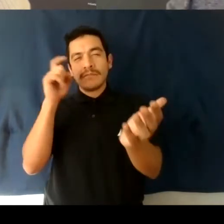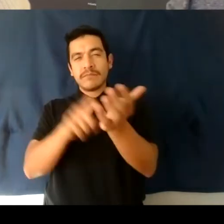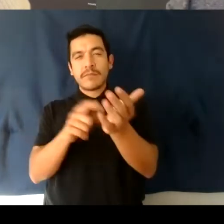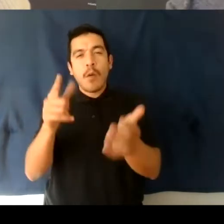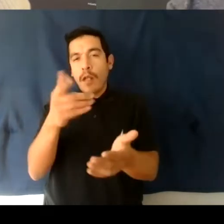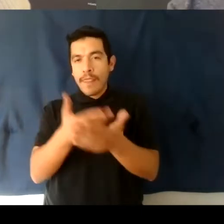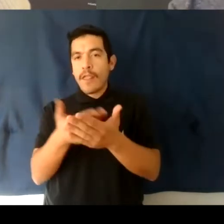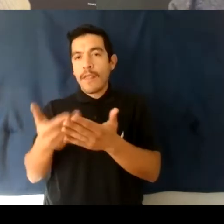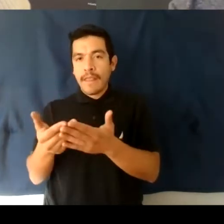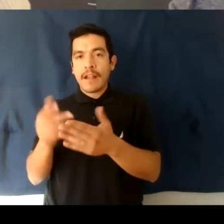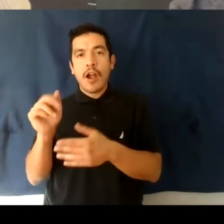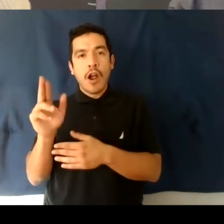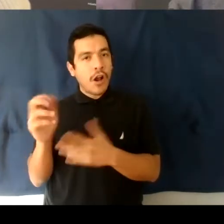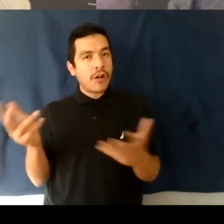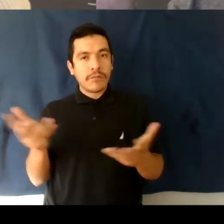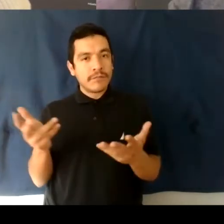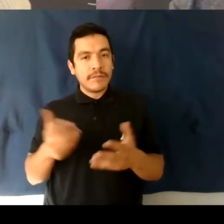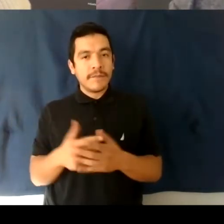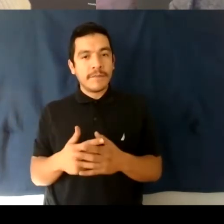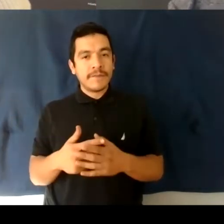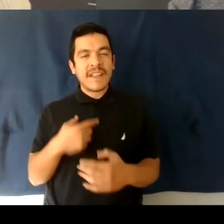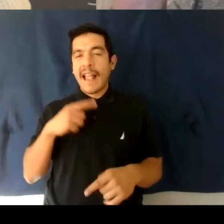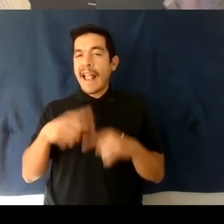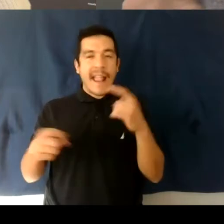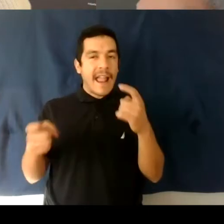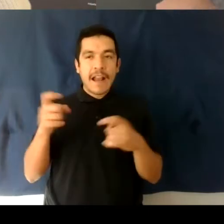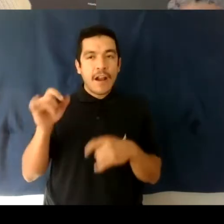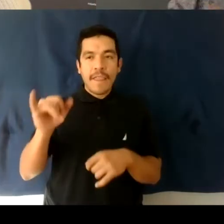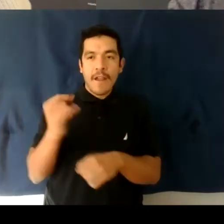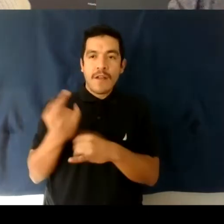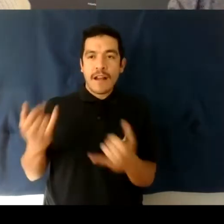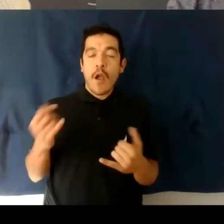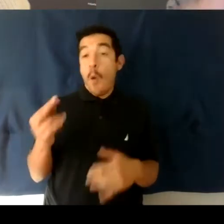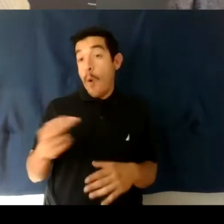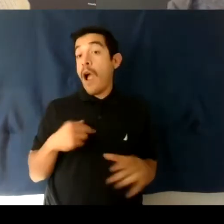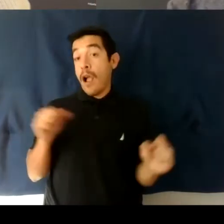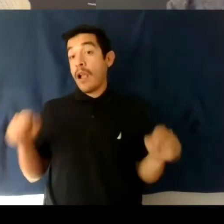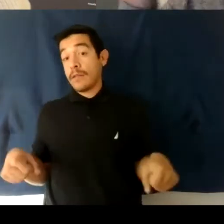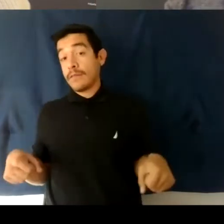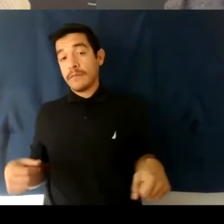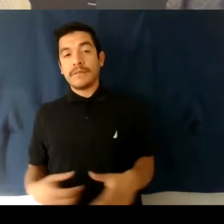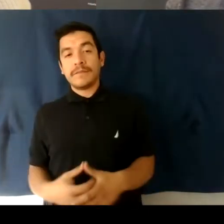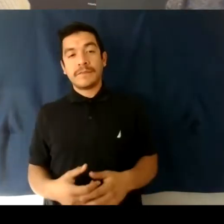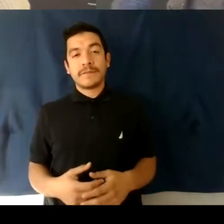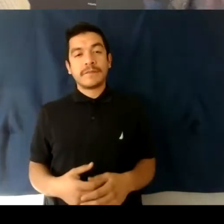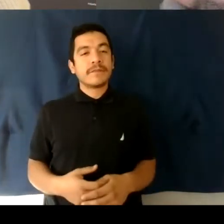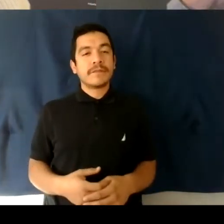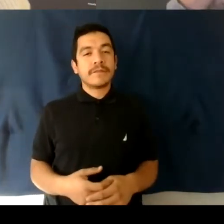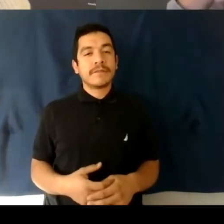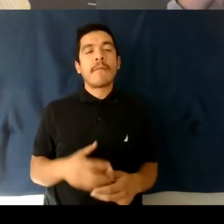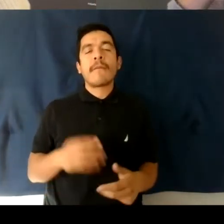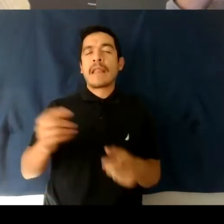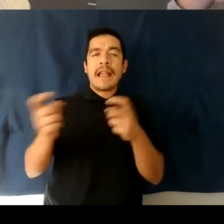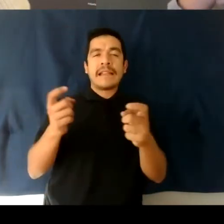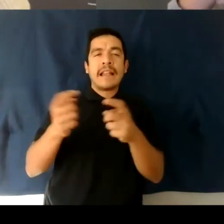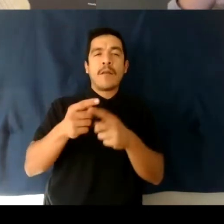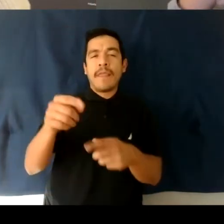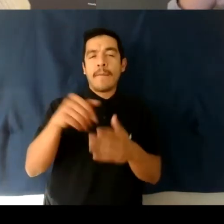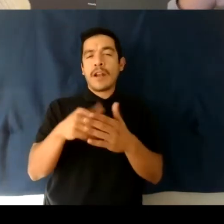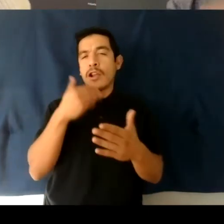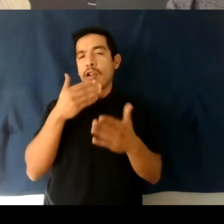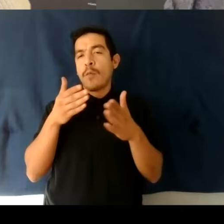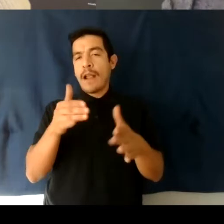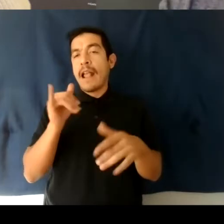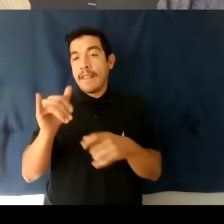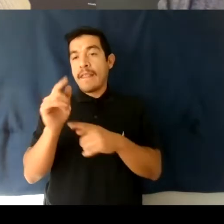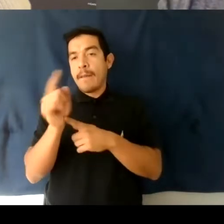those things are, and it's like I can't handle this right now, or I can, and Yeah. dealing with them accordingly at that moment.